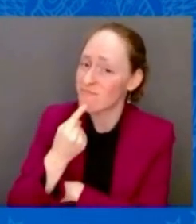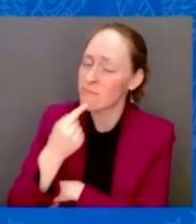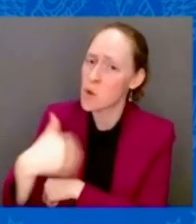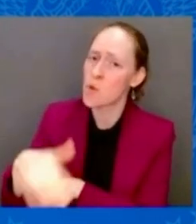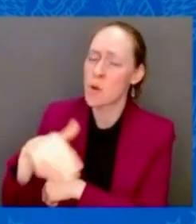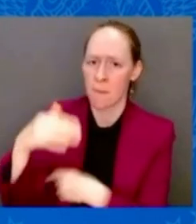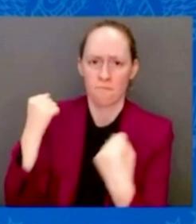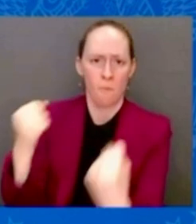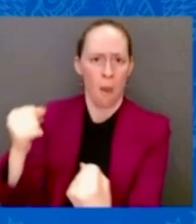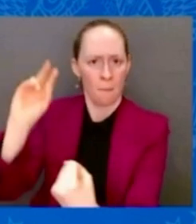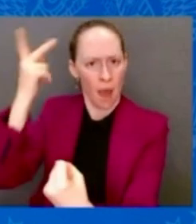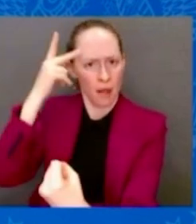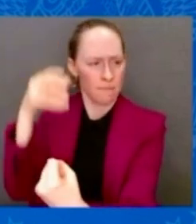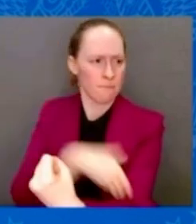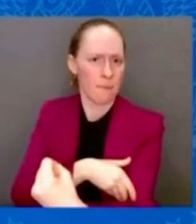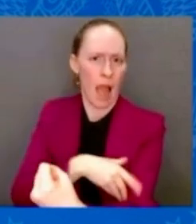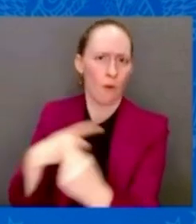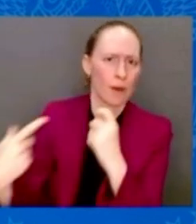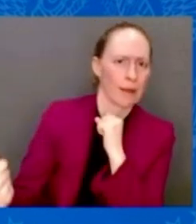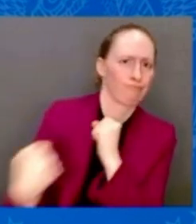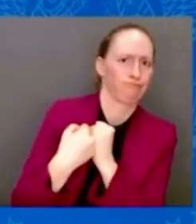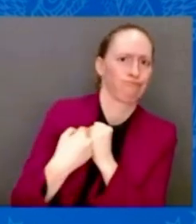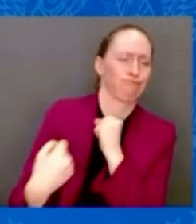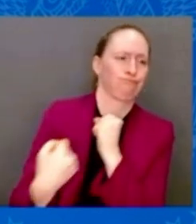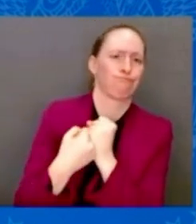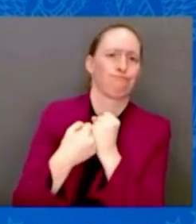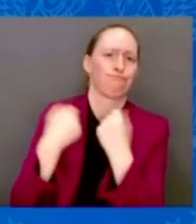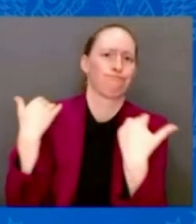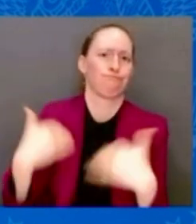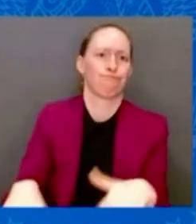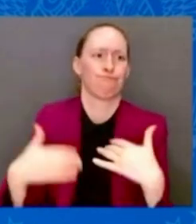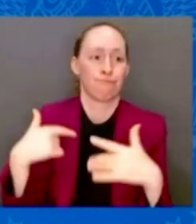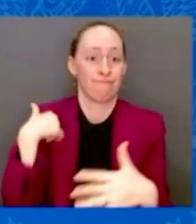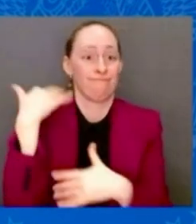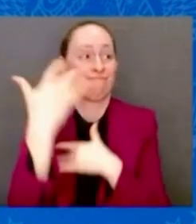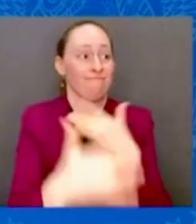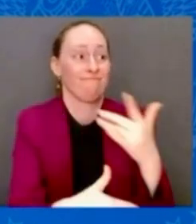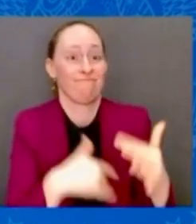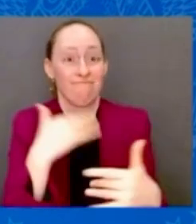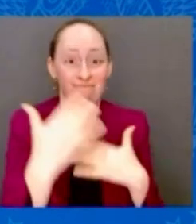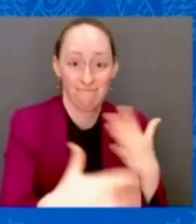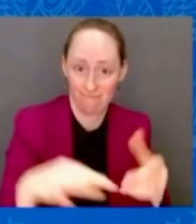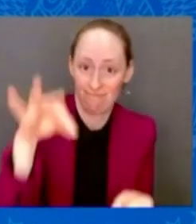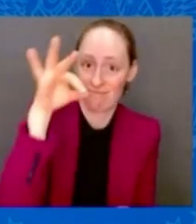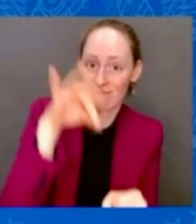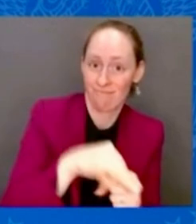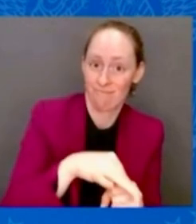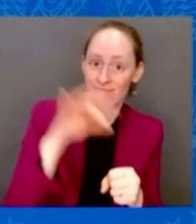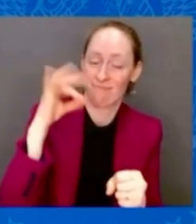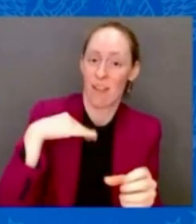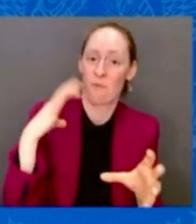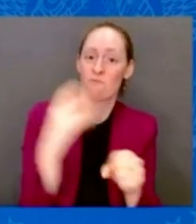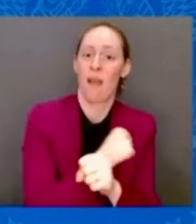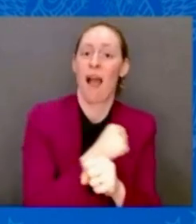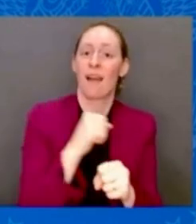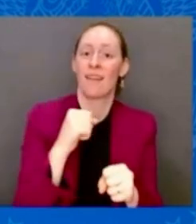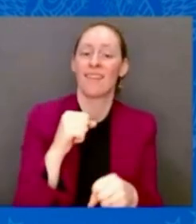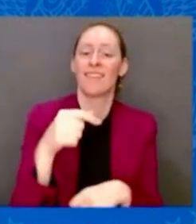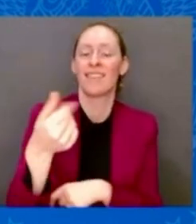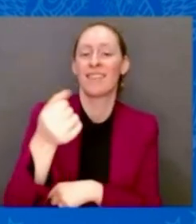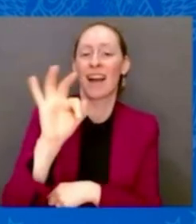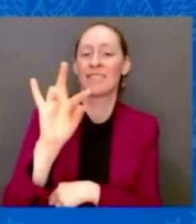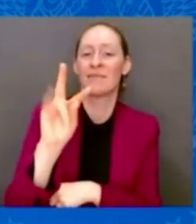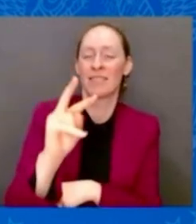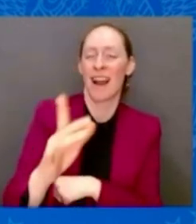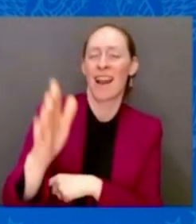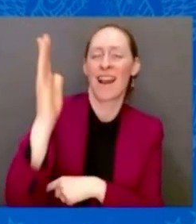of 3,800 votes. Anyway, that was in 1972, when I had a little bit of hair. You know,